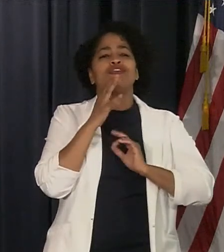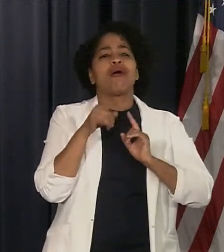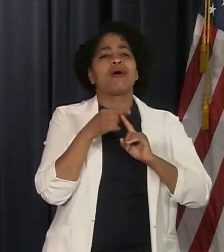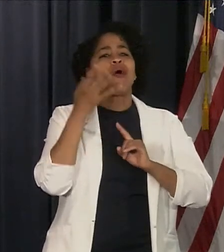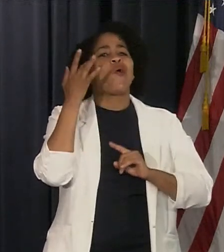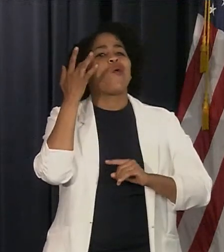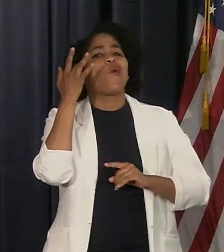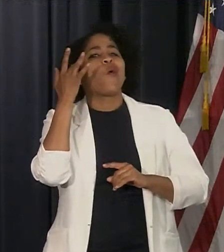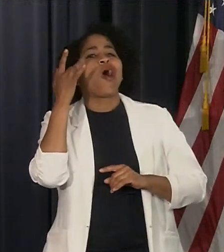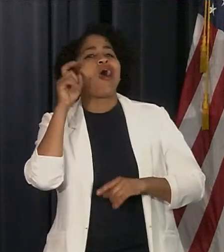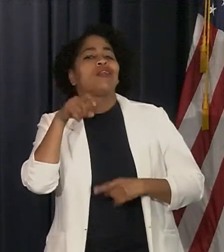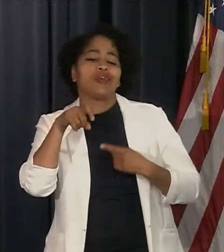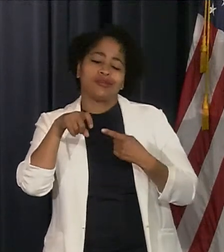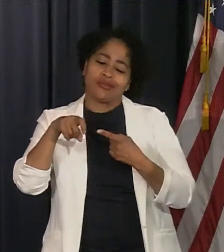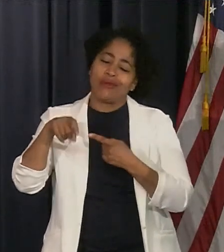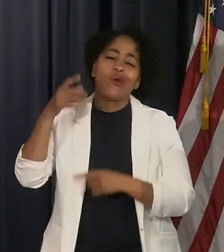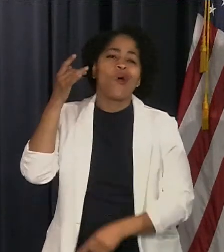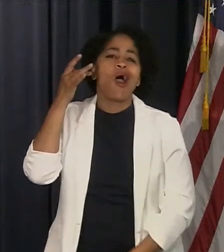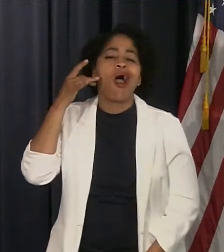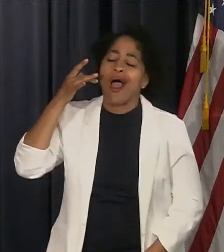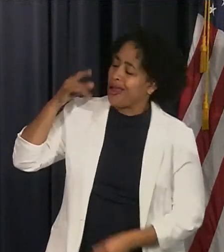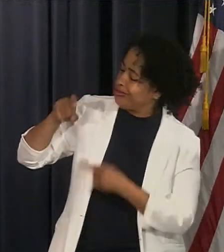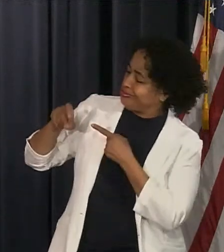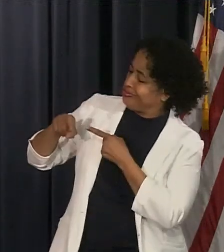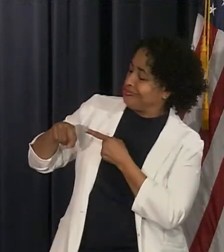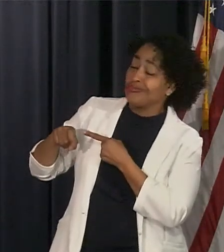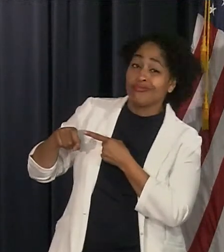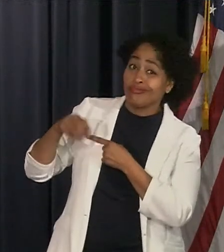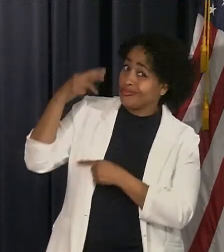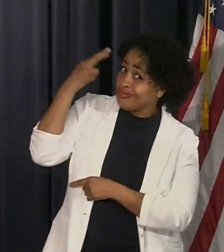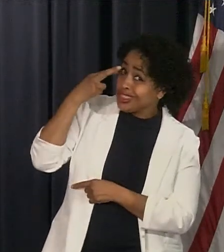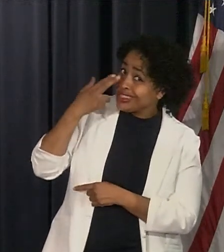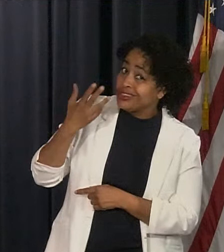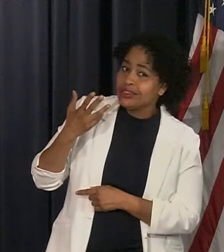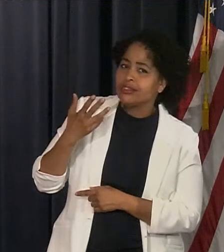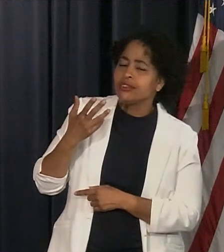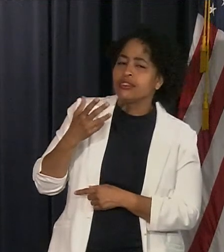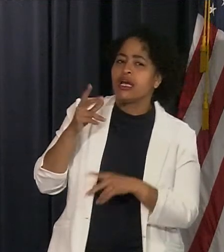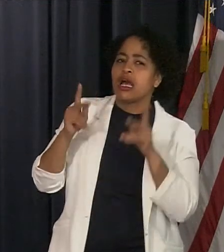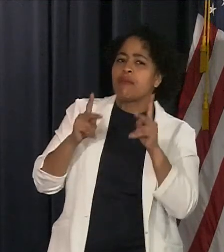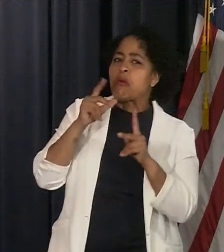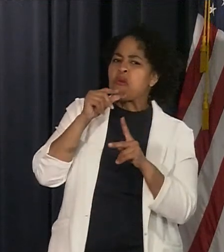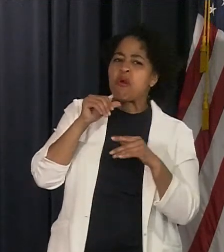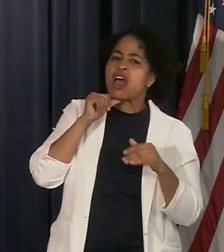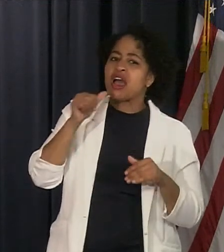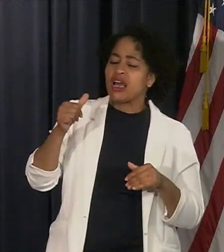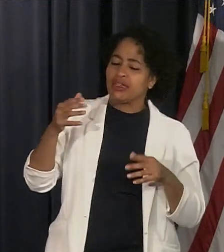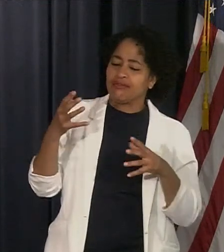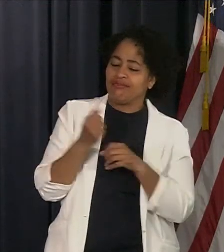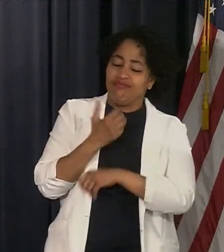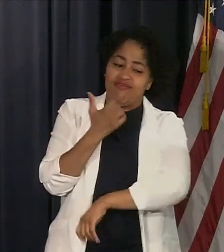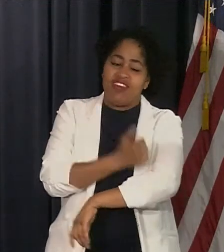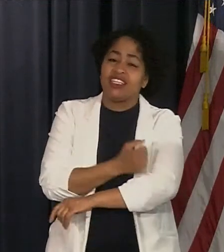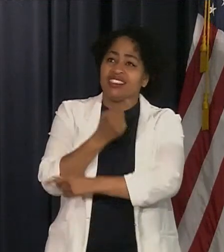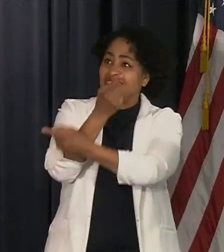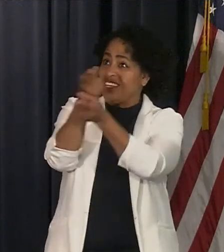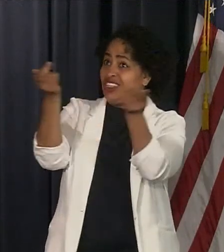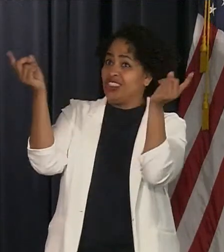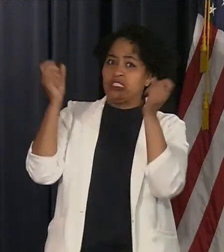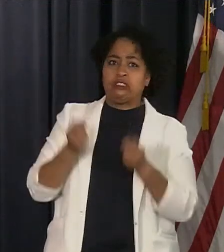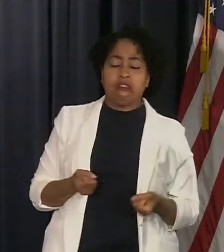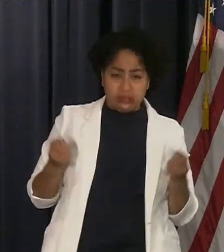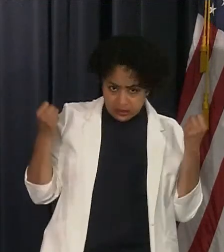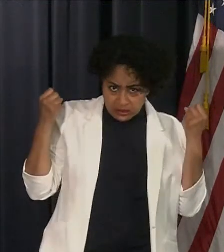why this is even necessary. And the reason is very simple. It's the unvaccinated people in this country. There is an